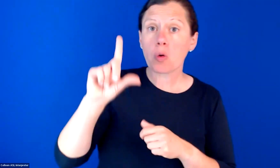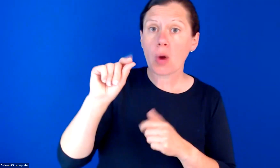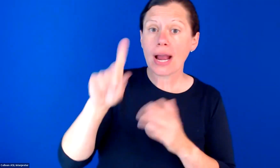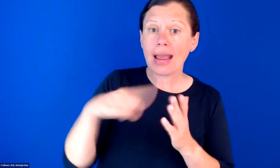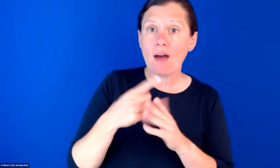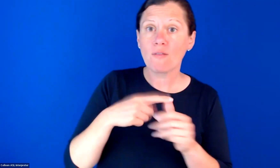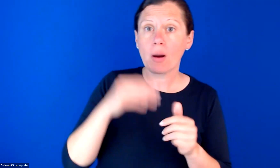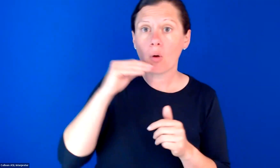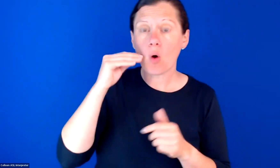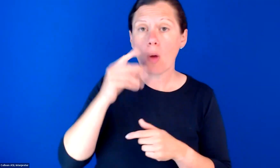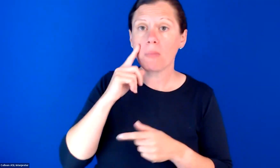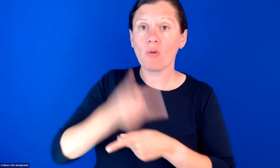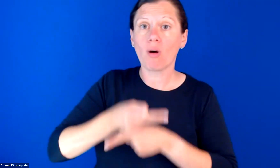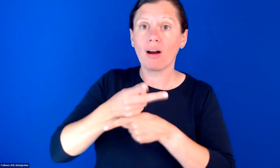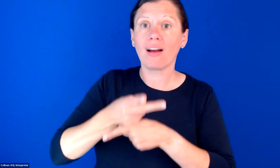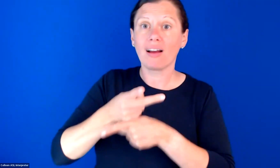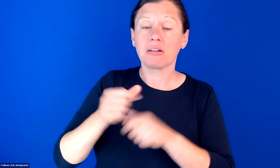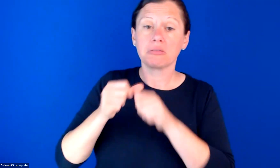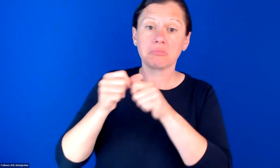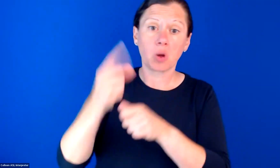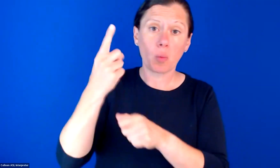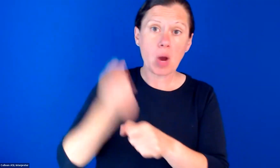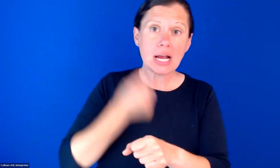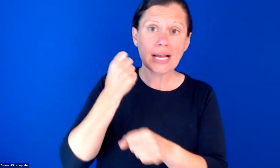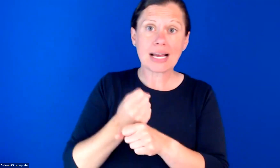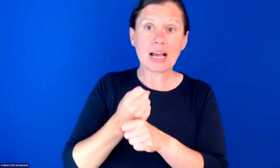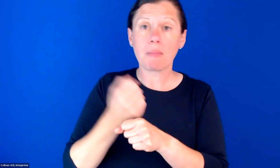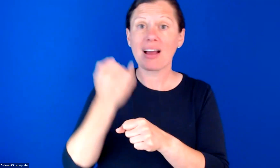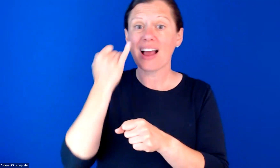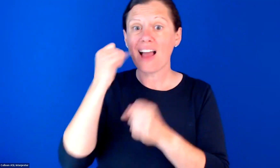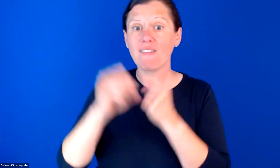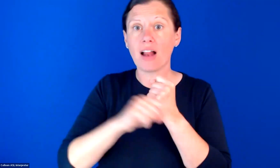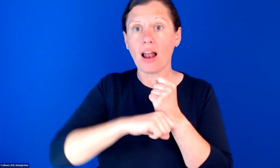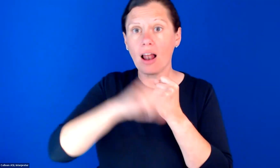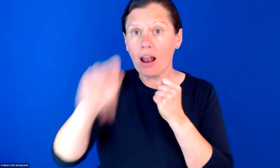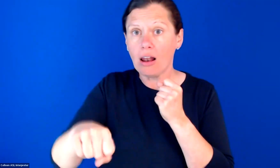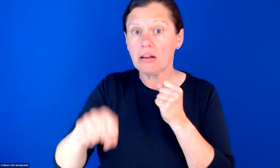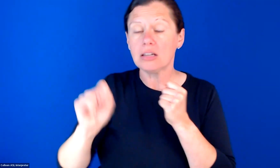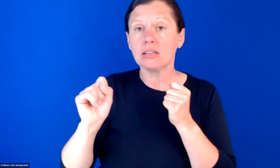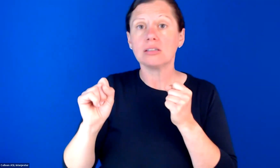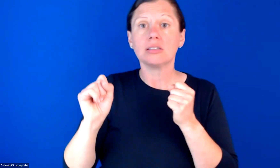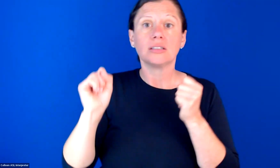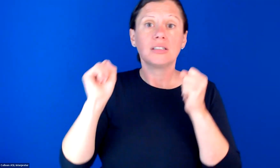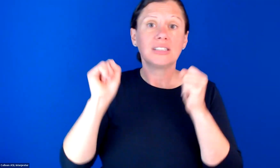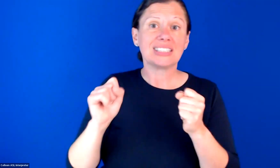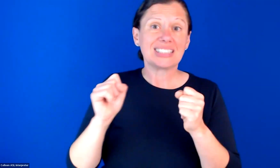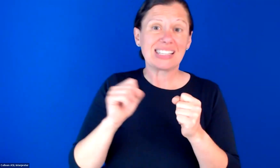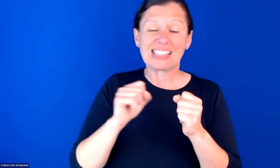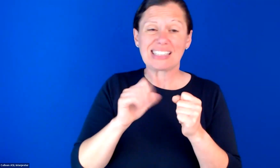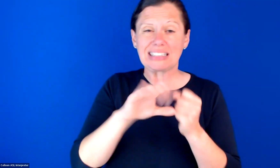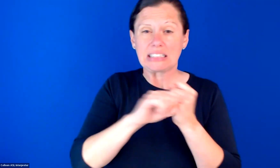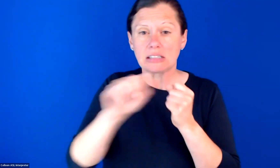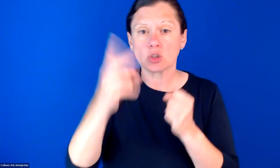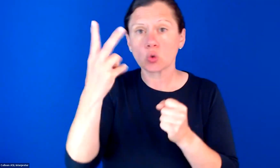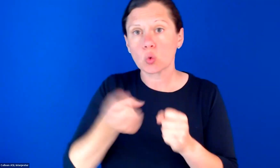about a year. But let's say you stretch it out, you could receive care for 2 years. Maybe you're using it